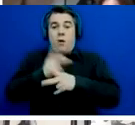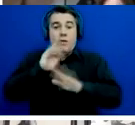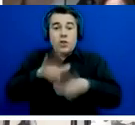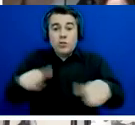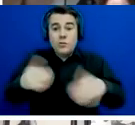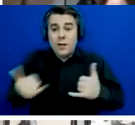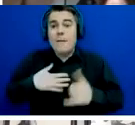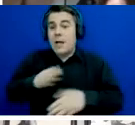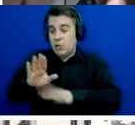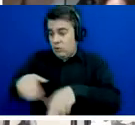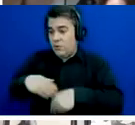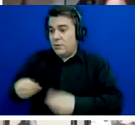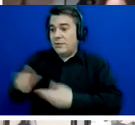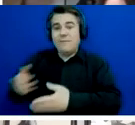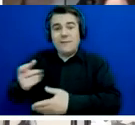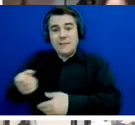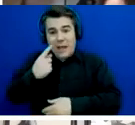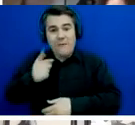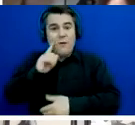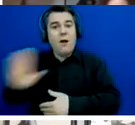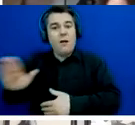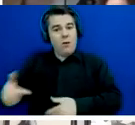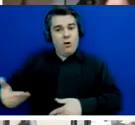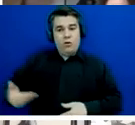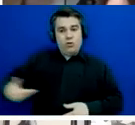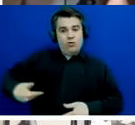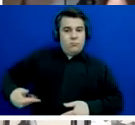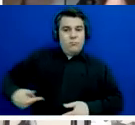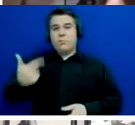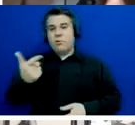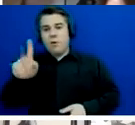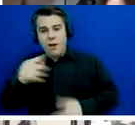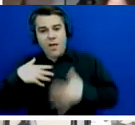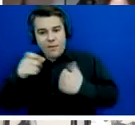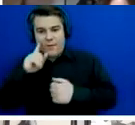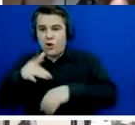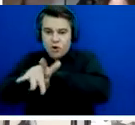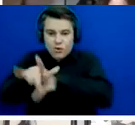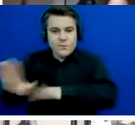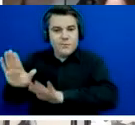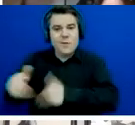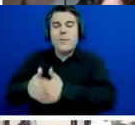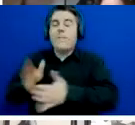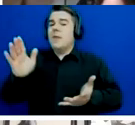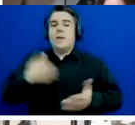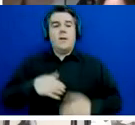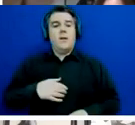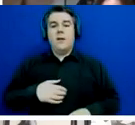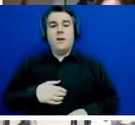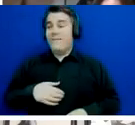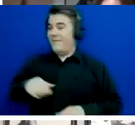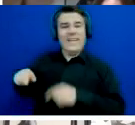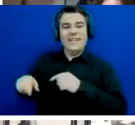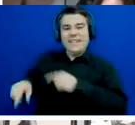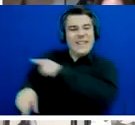take and to get their gut health in early on. So I know that we have so many different things. These pictures right here are about 9